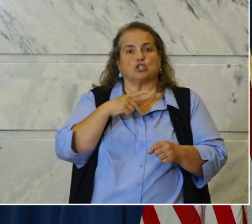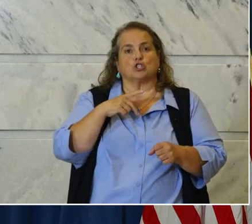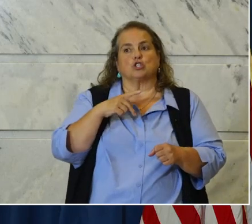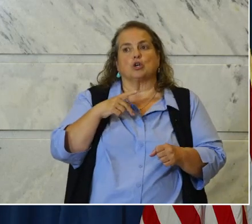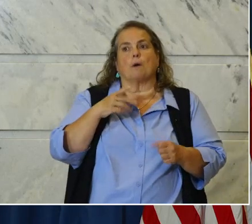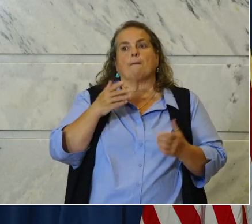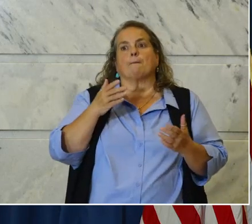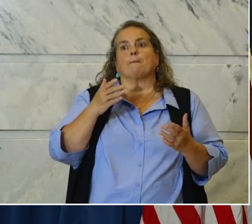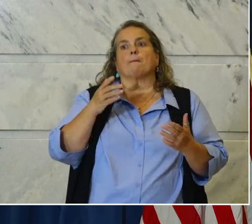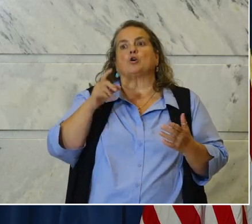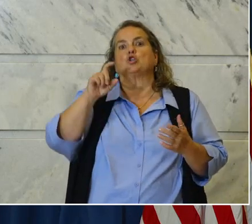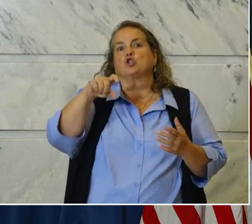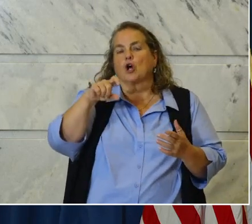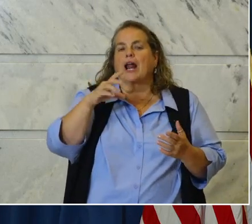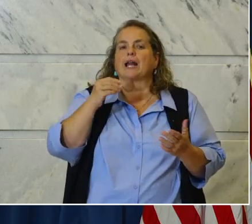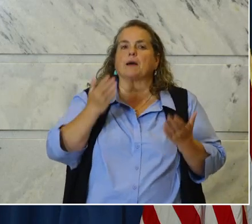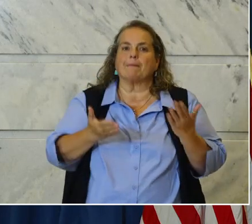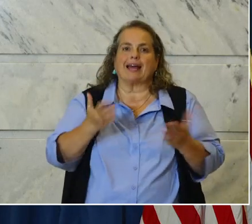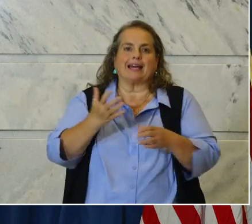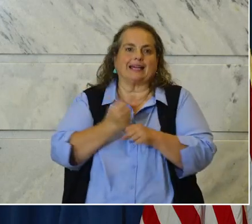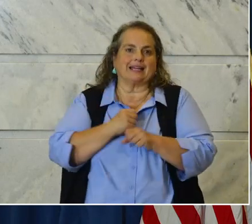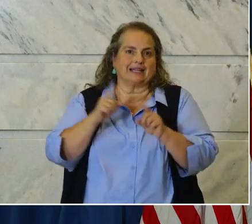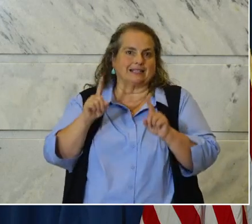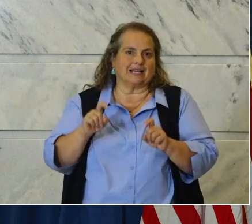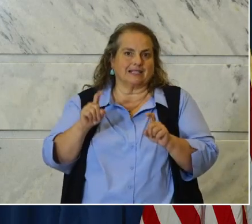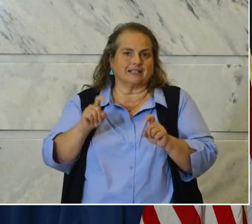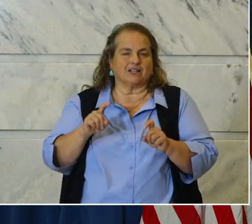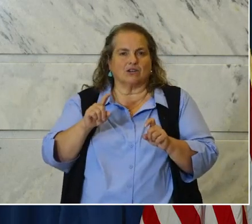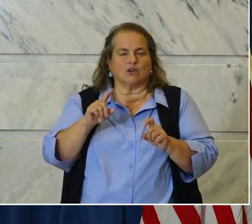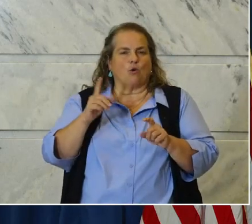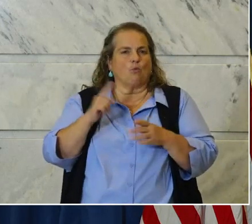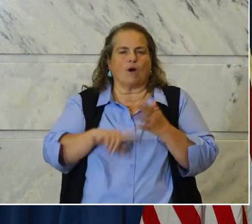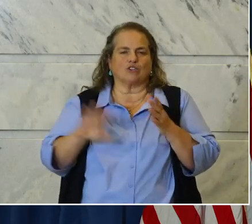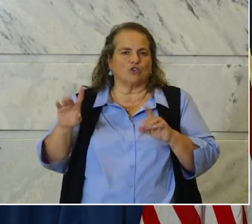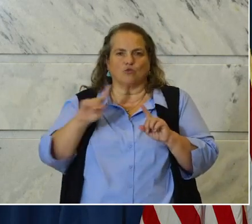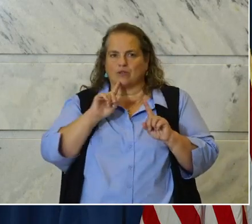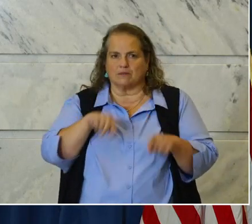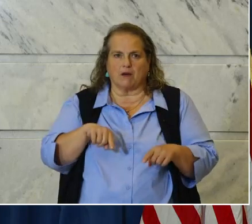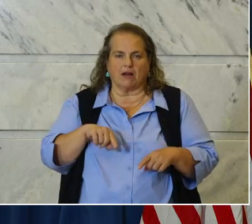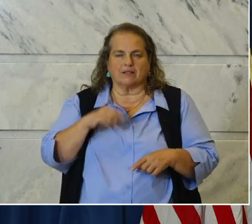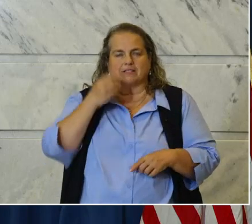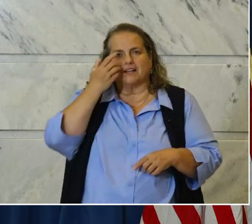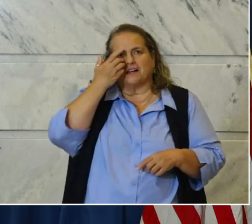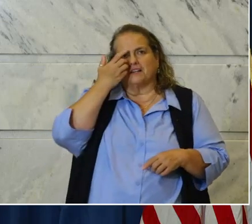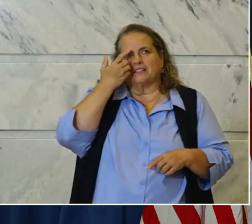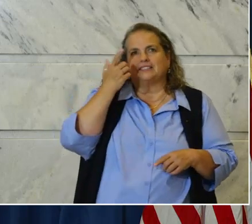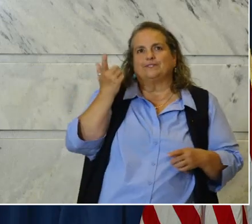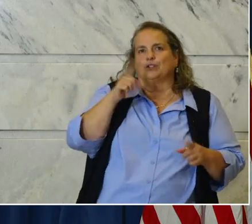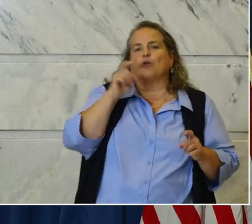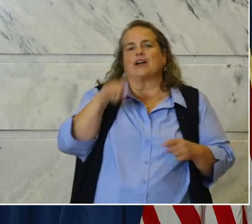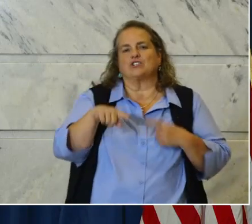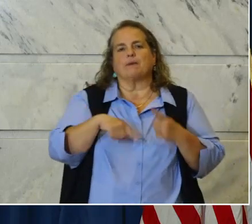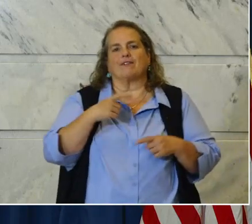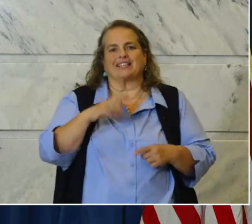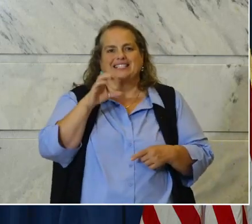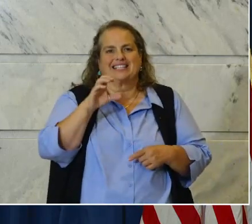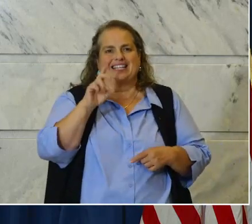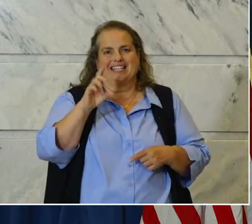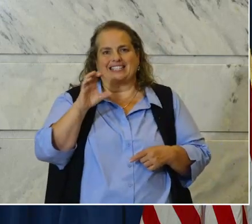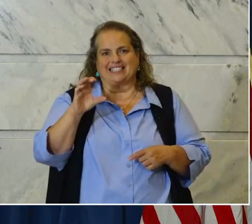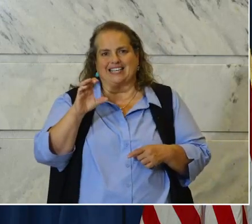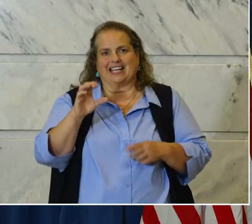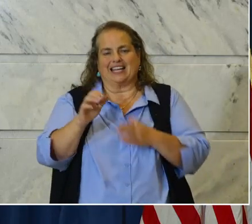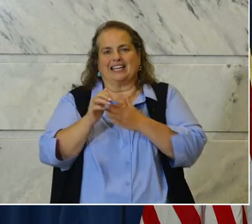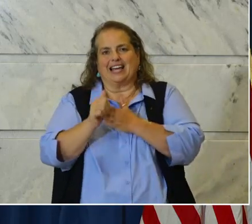your response to that? And I know obviously you want them to go a little bit further. This is a question about the CDC guidance change. They're walking